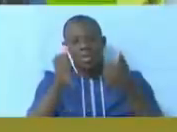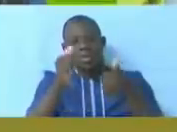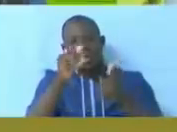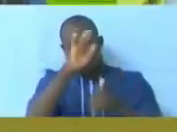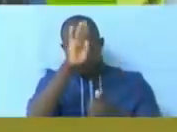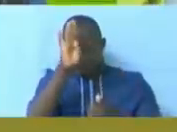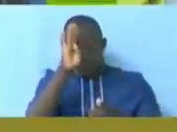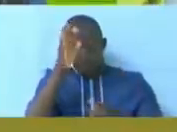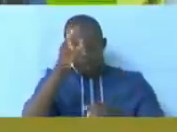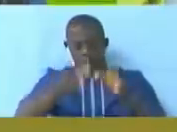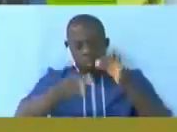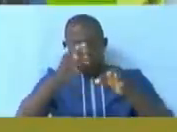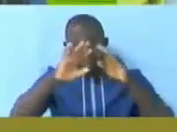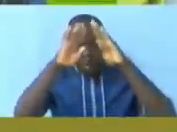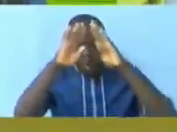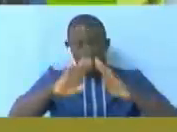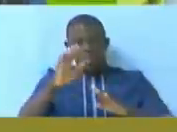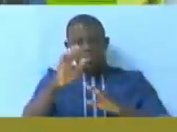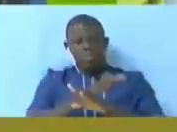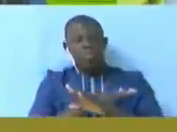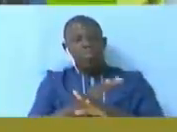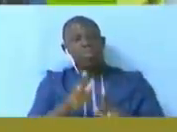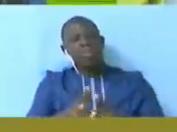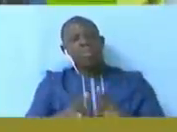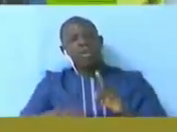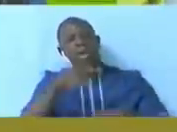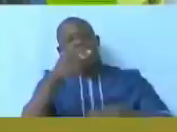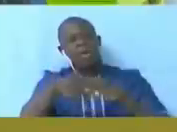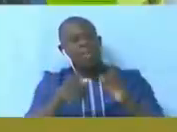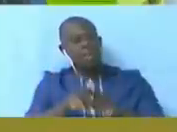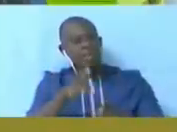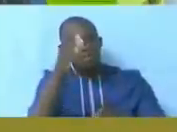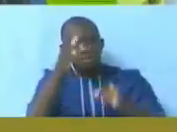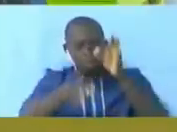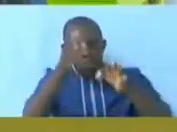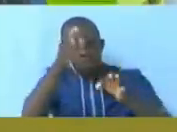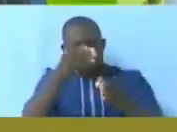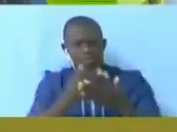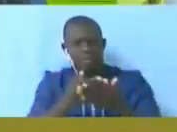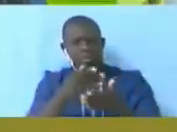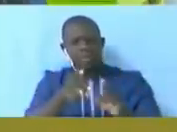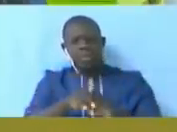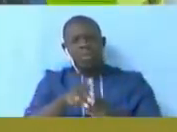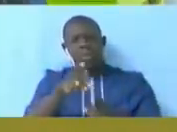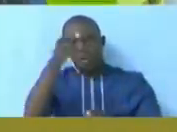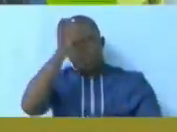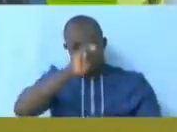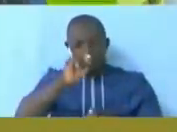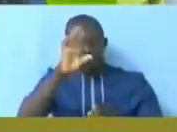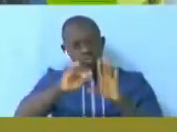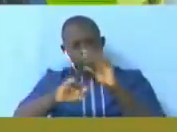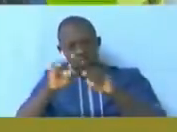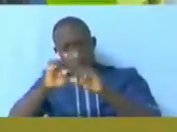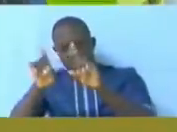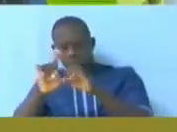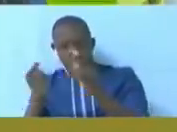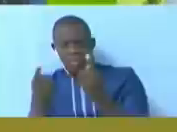damu ta Brikama la kiti bundaro. After the close of the prosecution's case, who was the magistrate